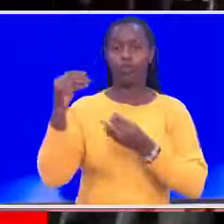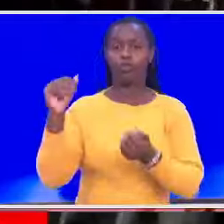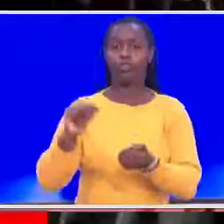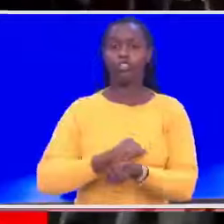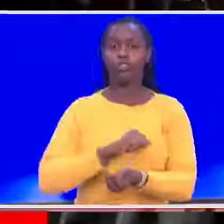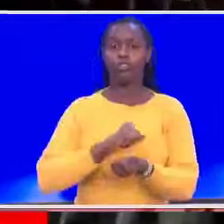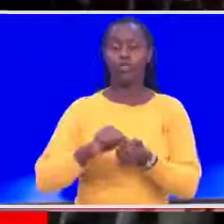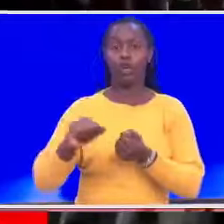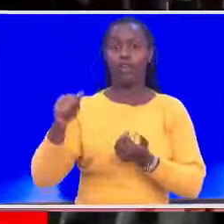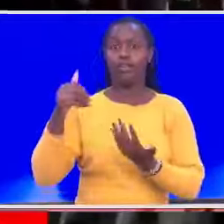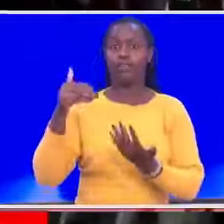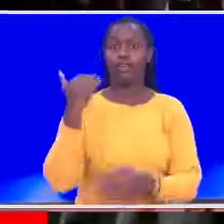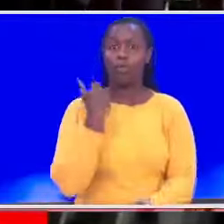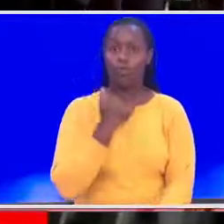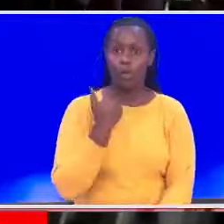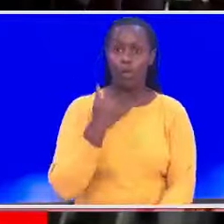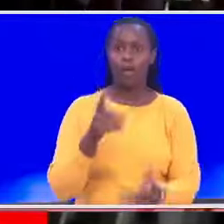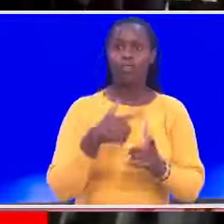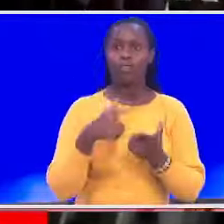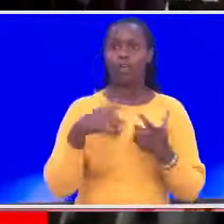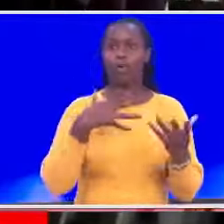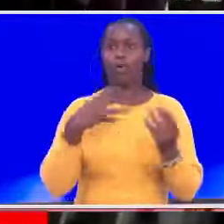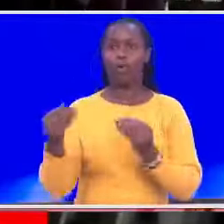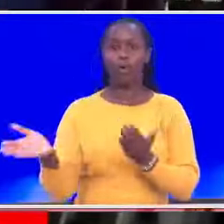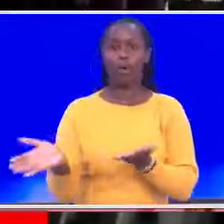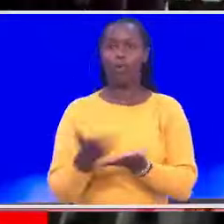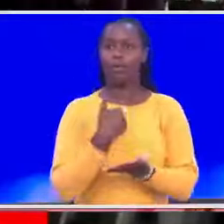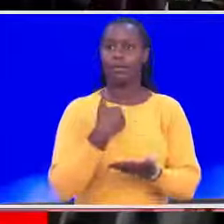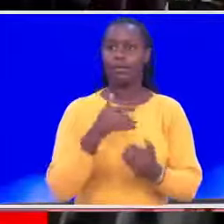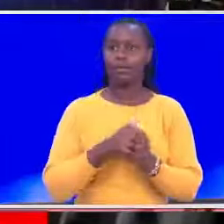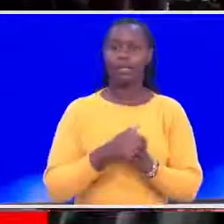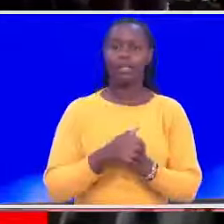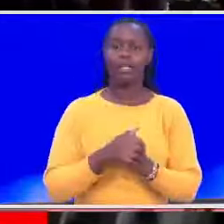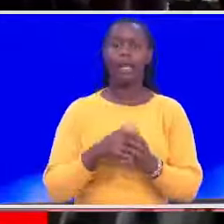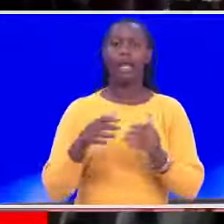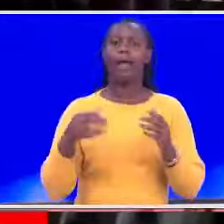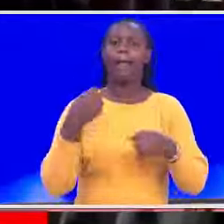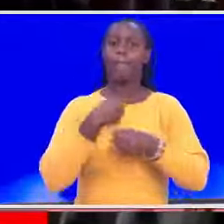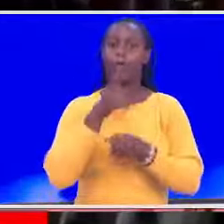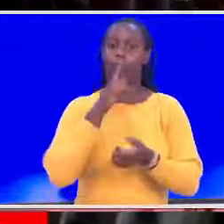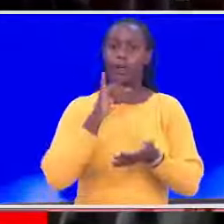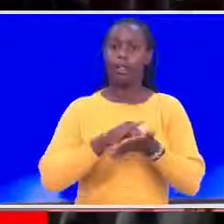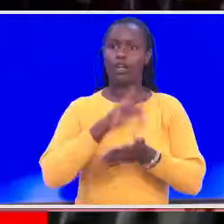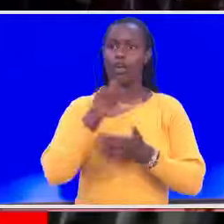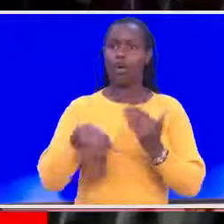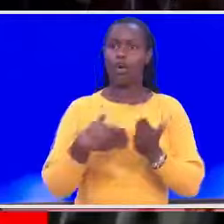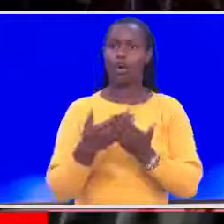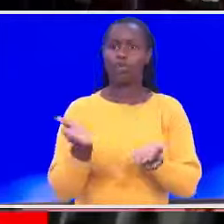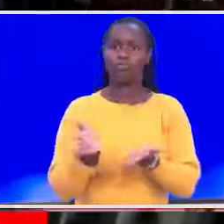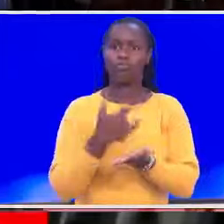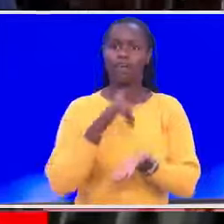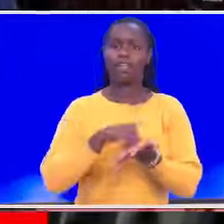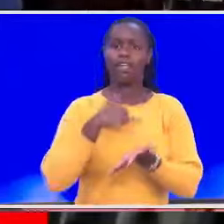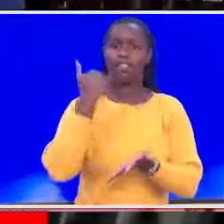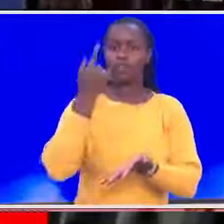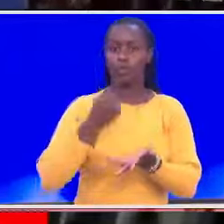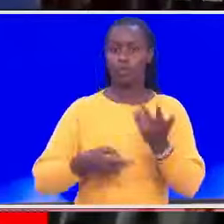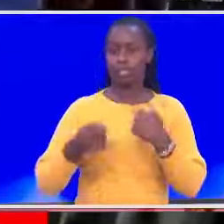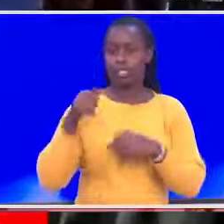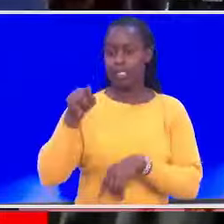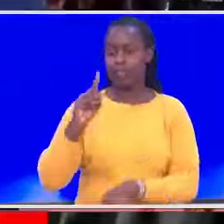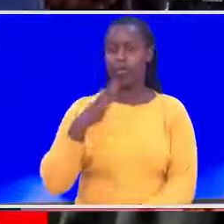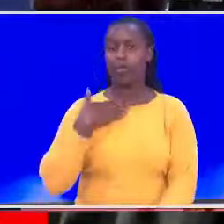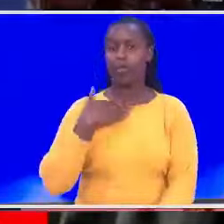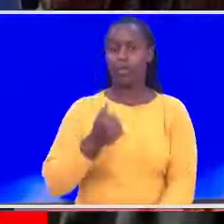Na ukifanya skirmishing, confirm. Waongeze tatu za kichwa. That's how he would have wanted it. He wanted to